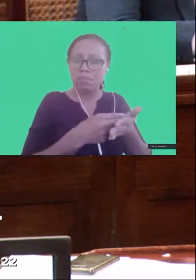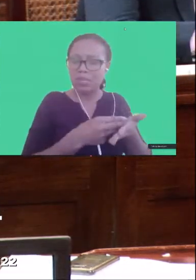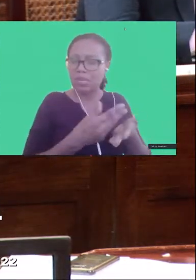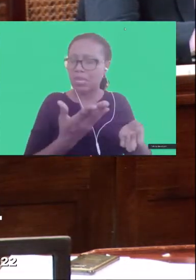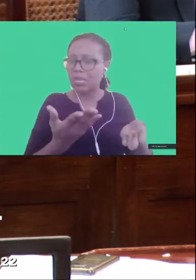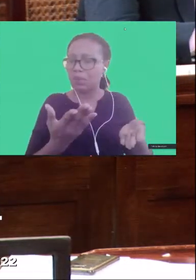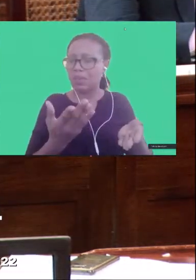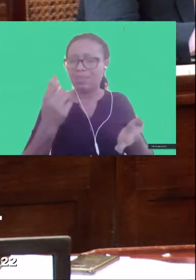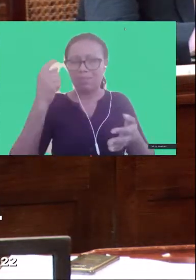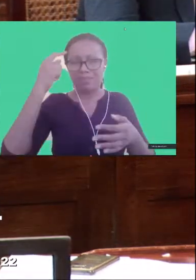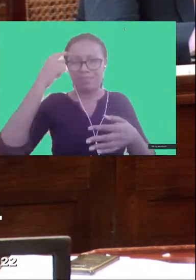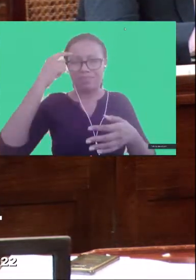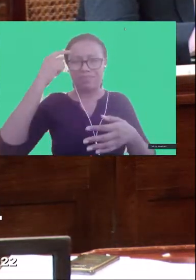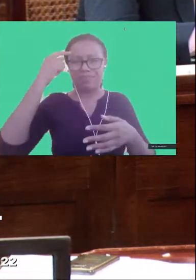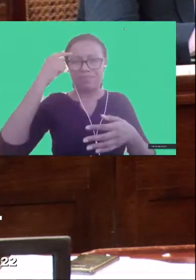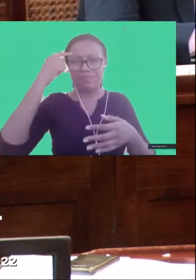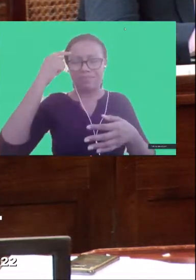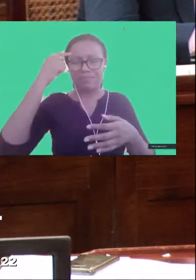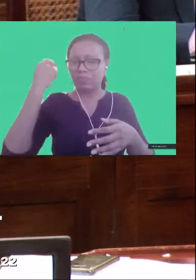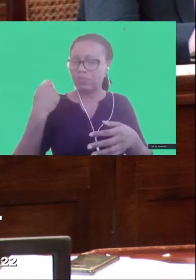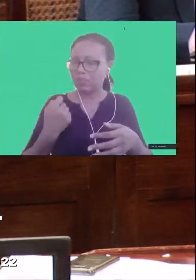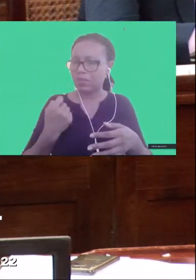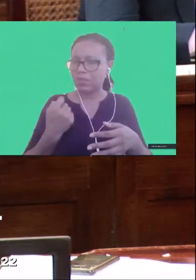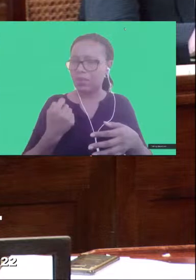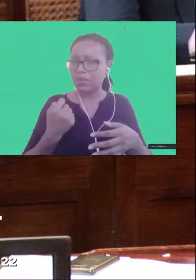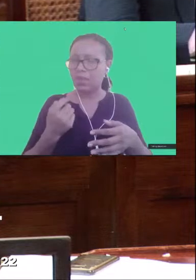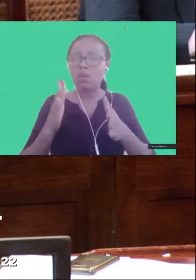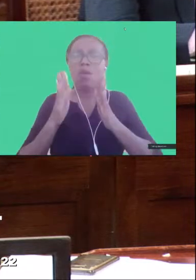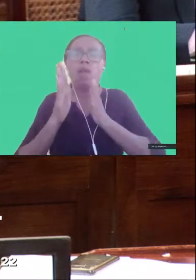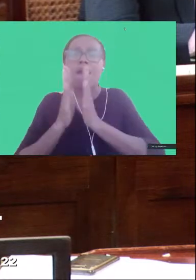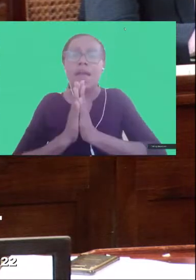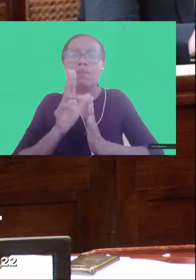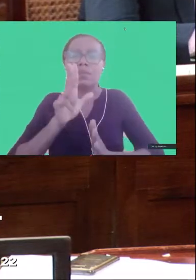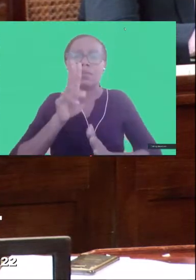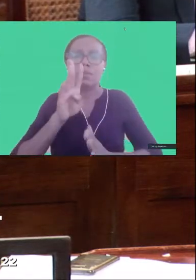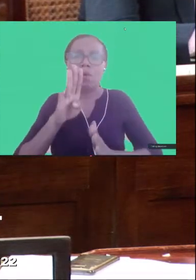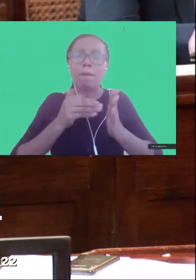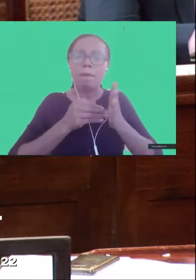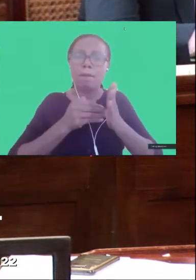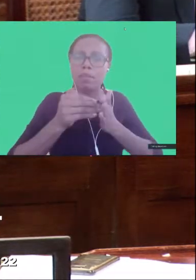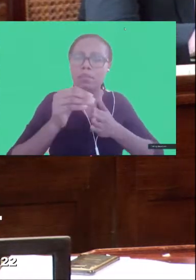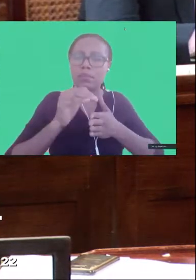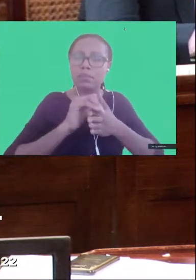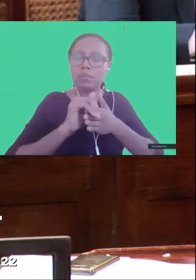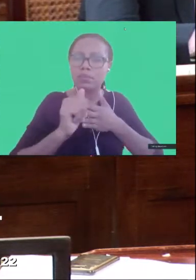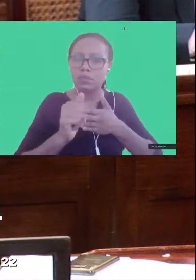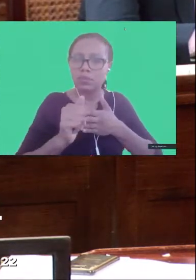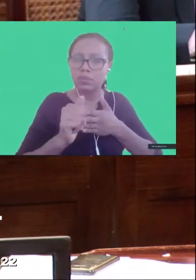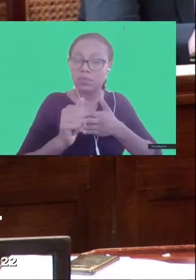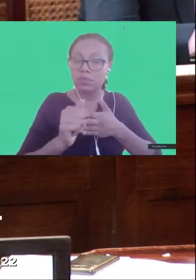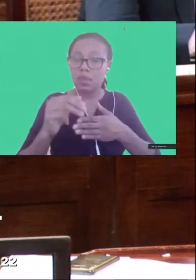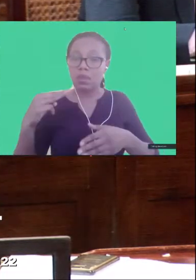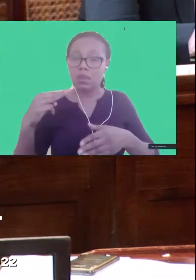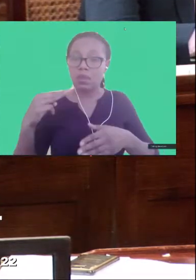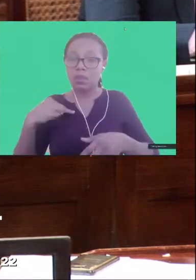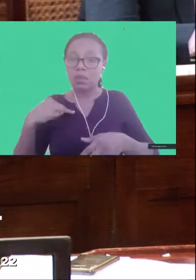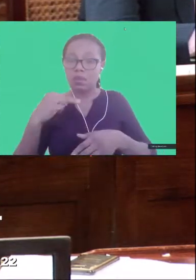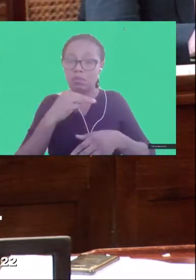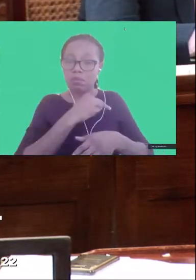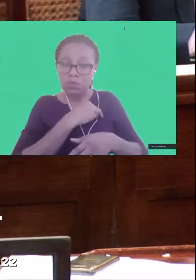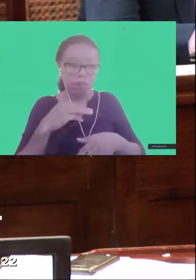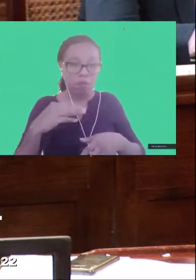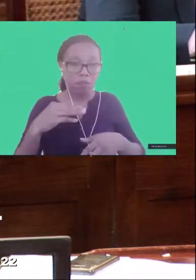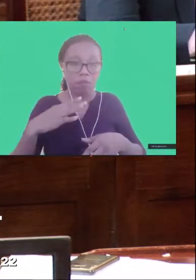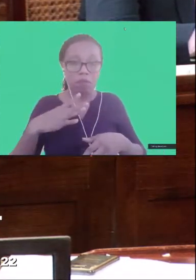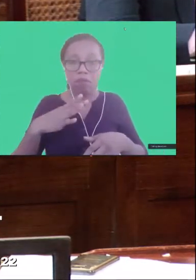that the component part of that relates to professional services and consultancies